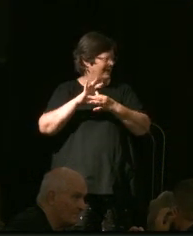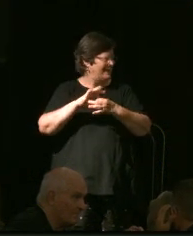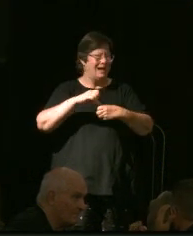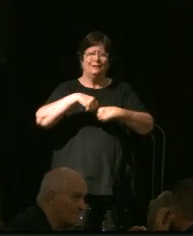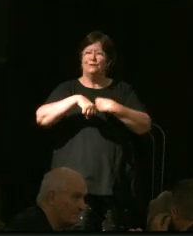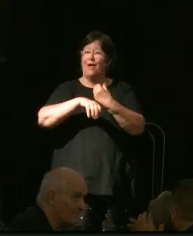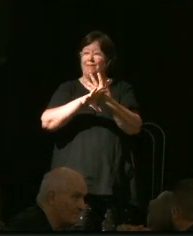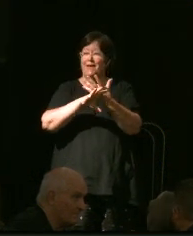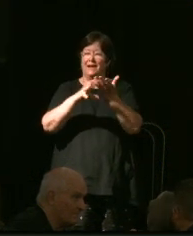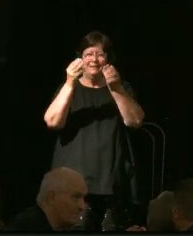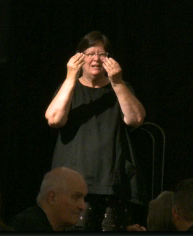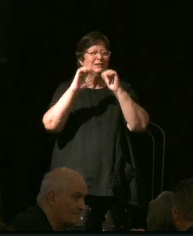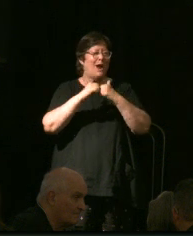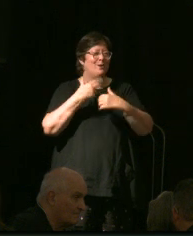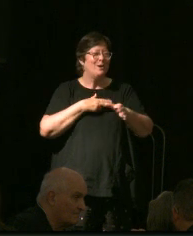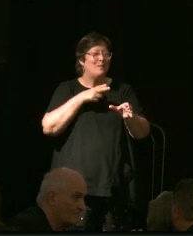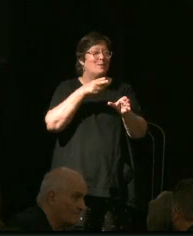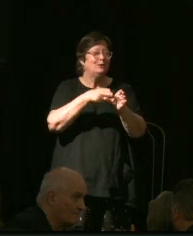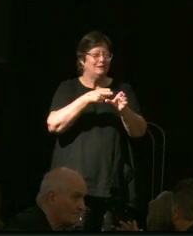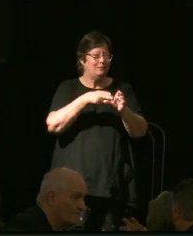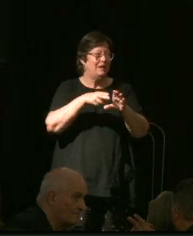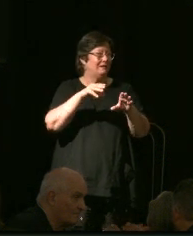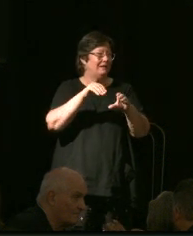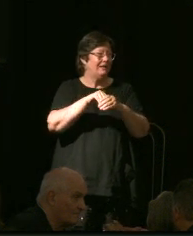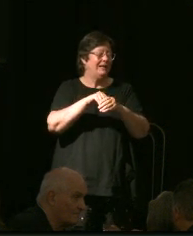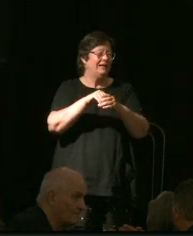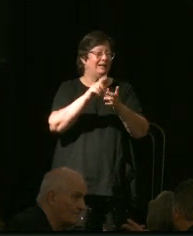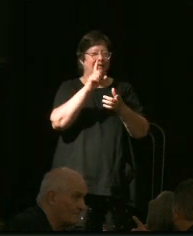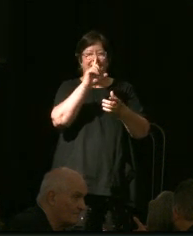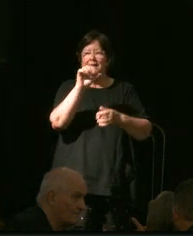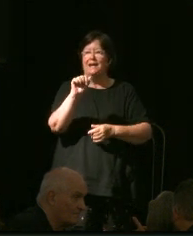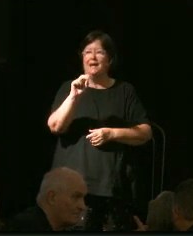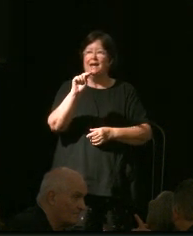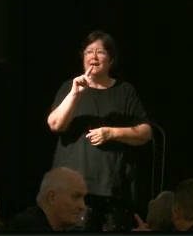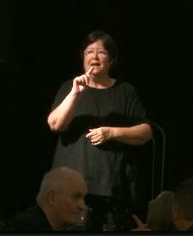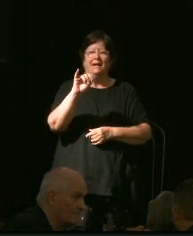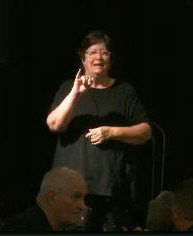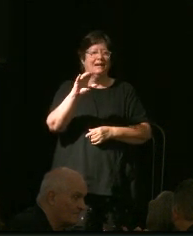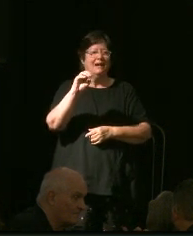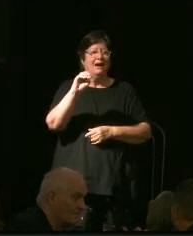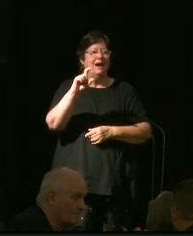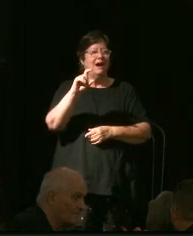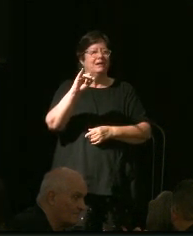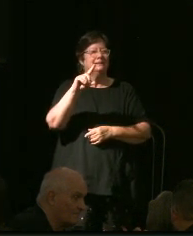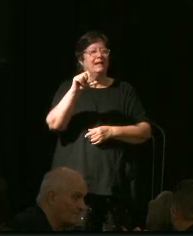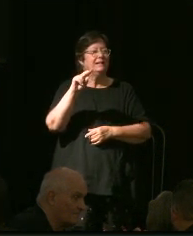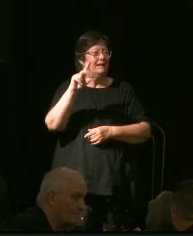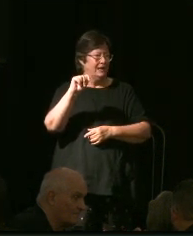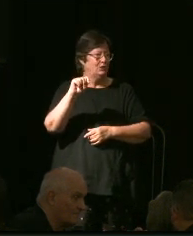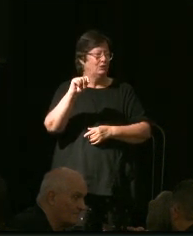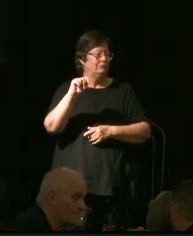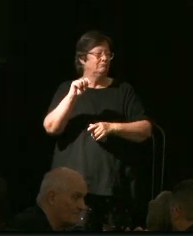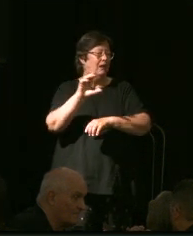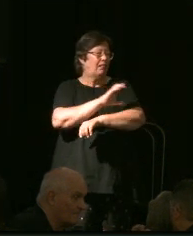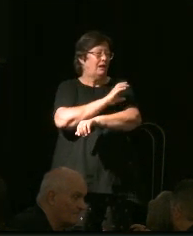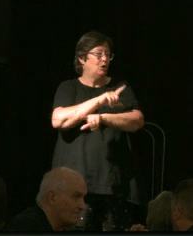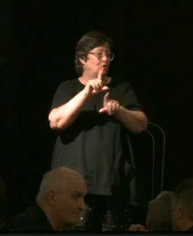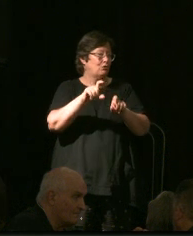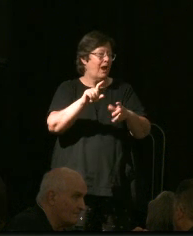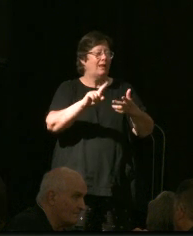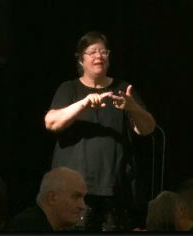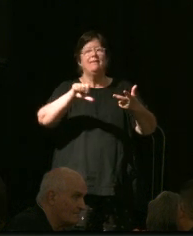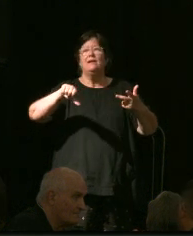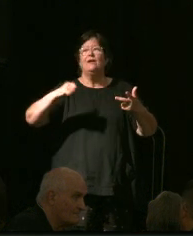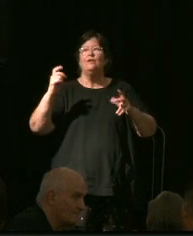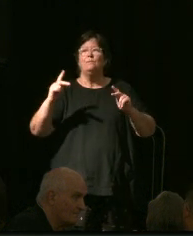about participation in an antioxidant drug trial. And John Scholler and David Gamm are going to tell